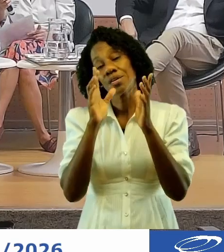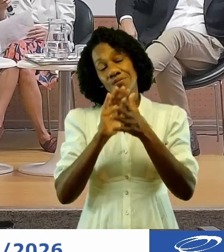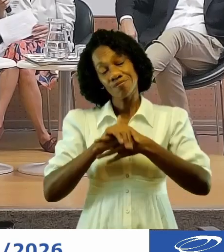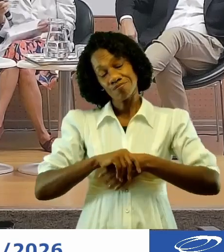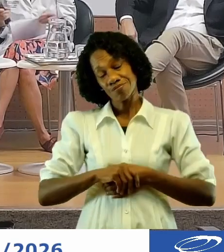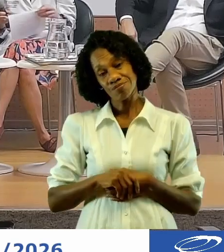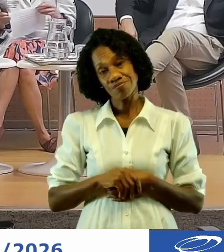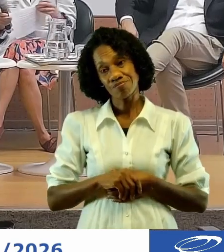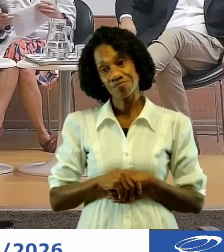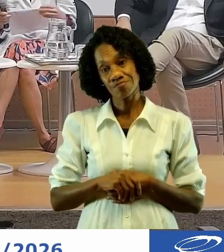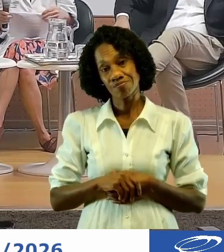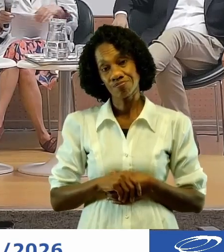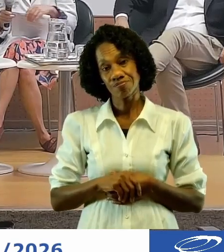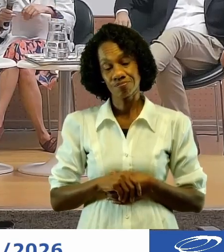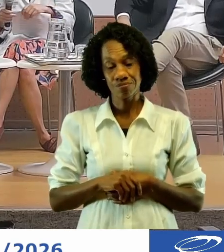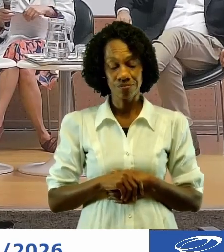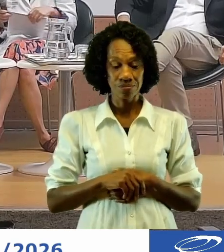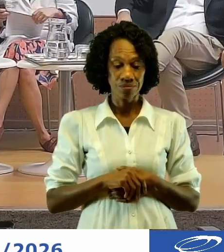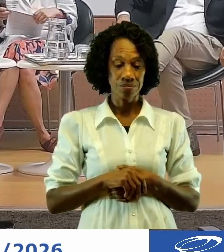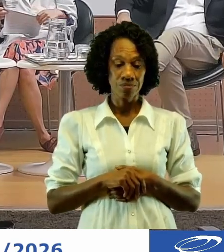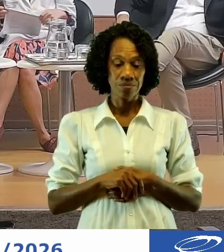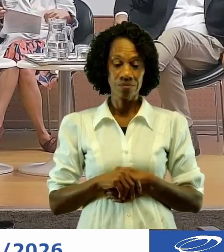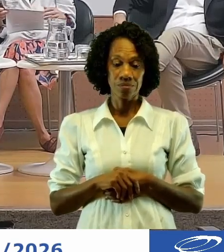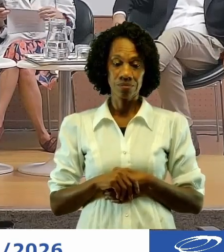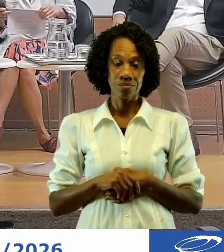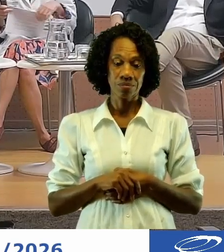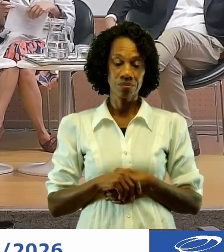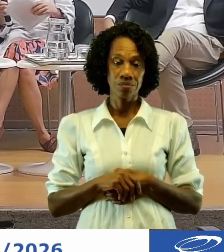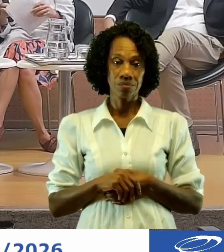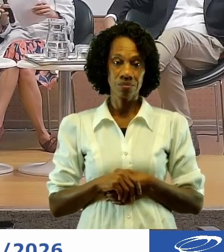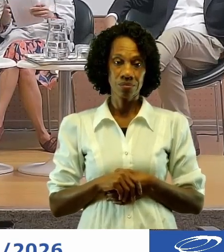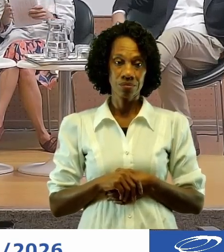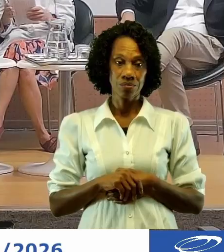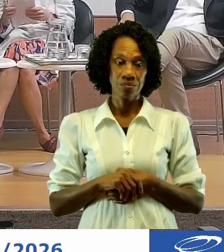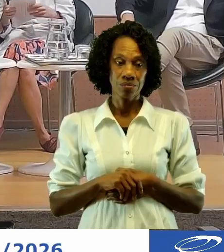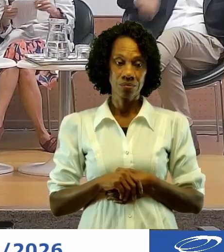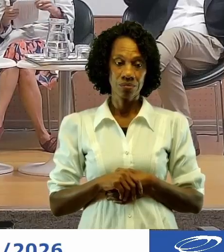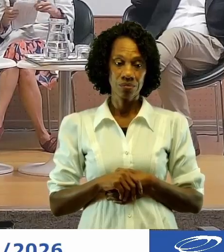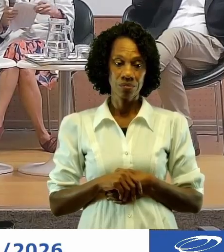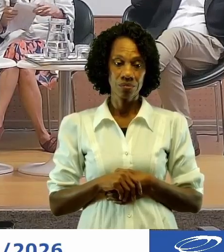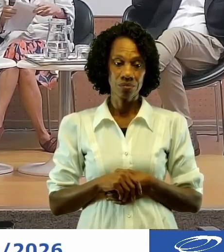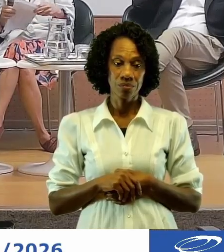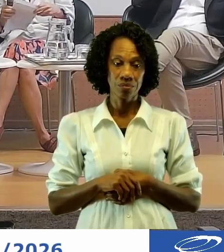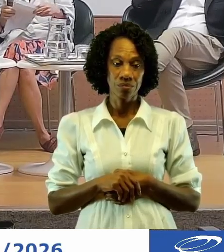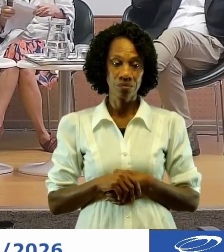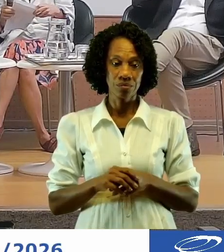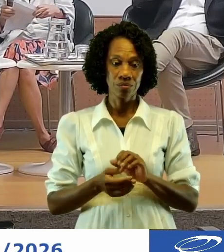Do you keep the treatment, or